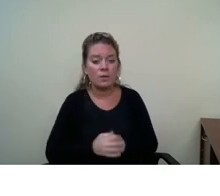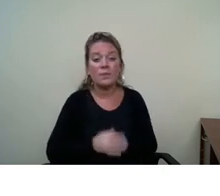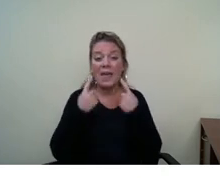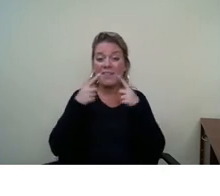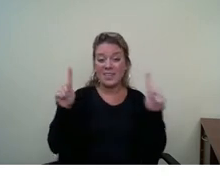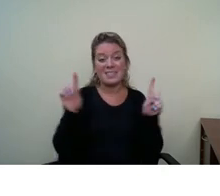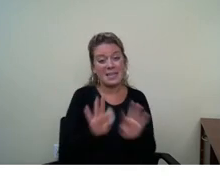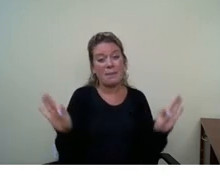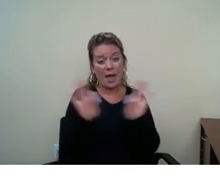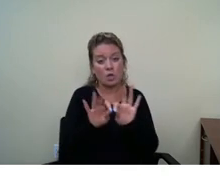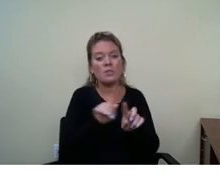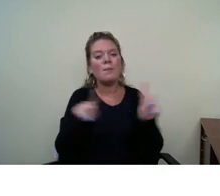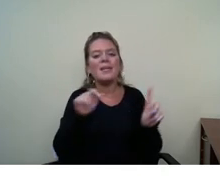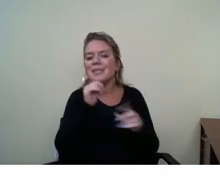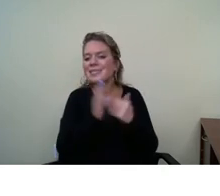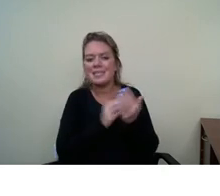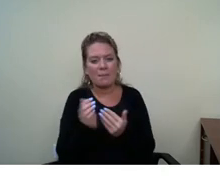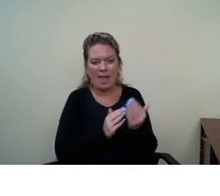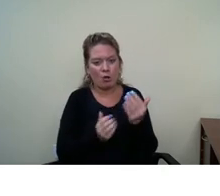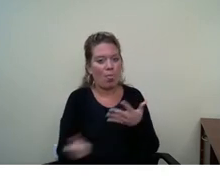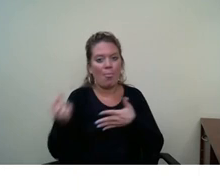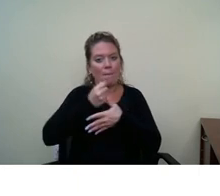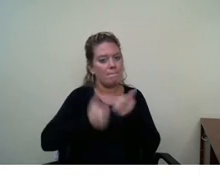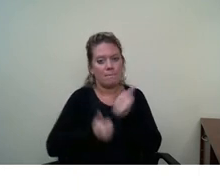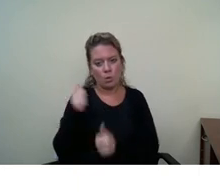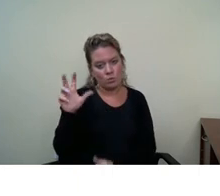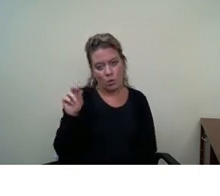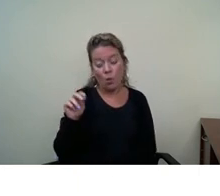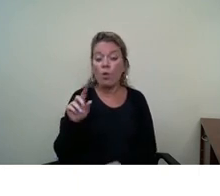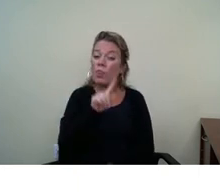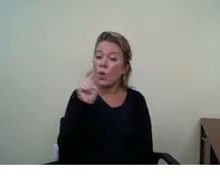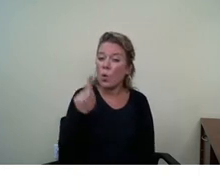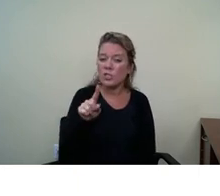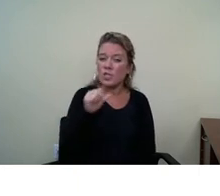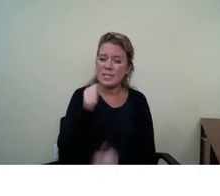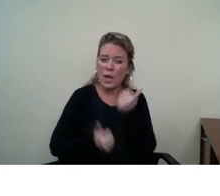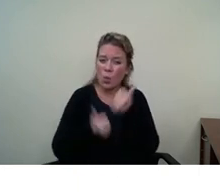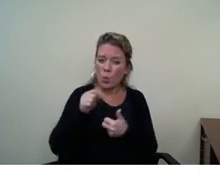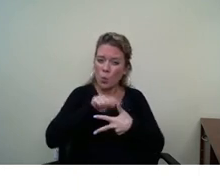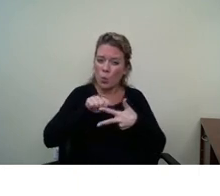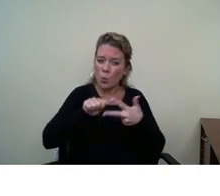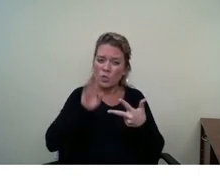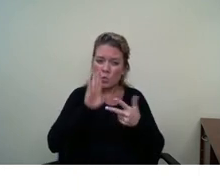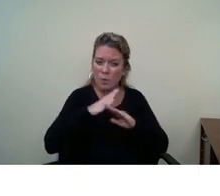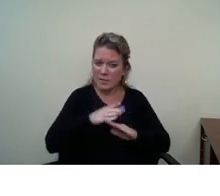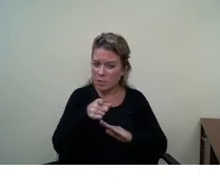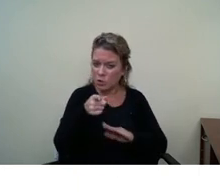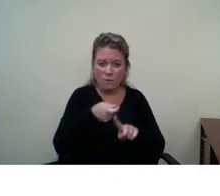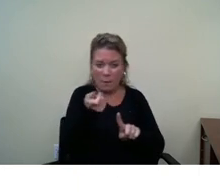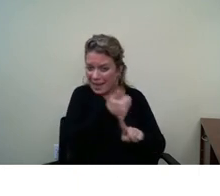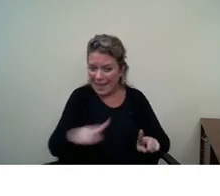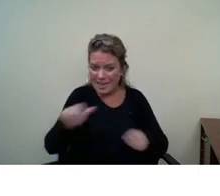Efficacy matters, but it doesn't matter the most. The question isn't which vaccine will protect you from any